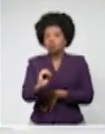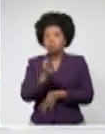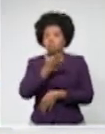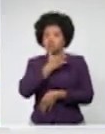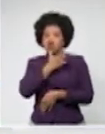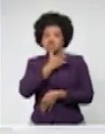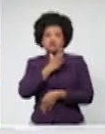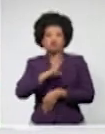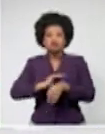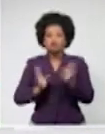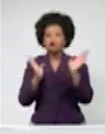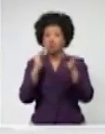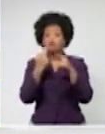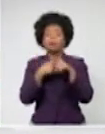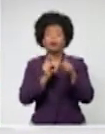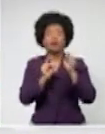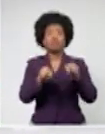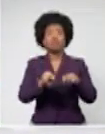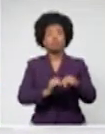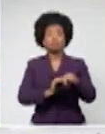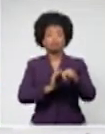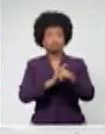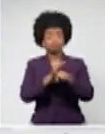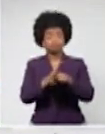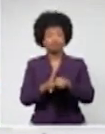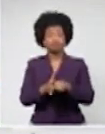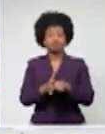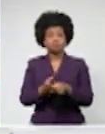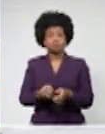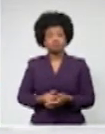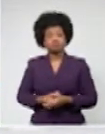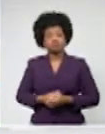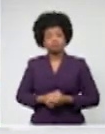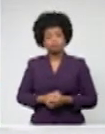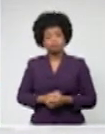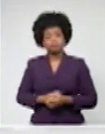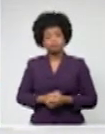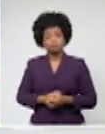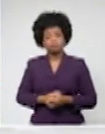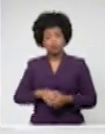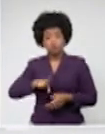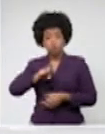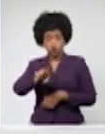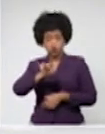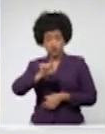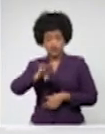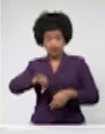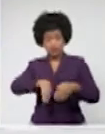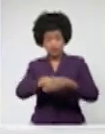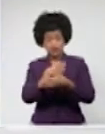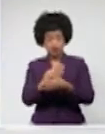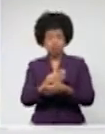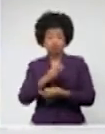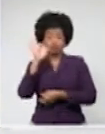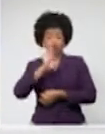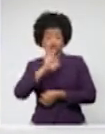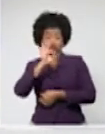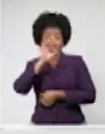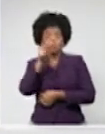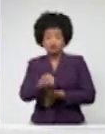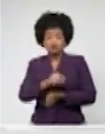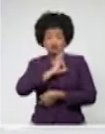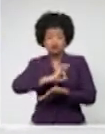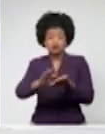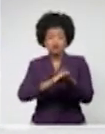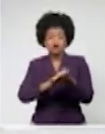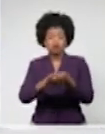under 39 years of age. In the 40 to 59 age group, 16 cases were detected, and with 60 or more